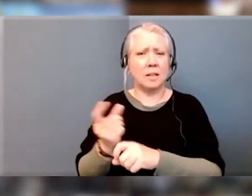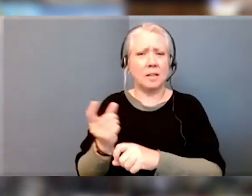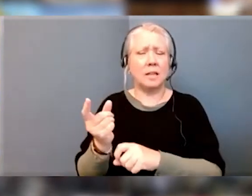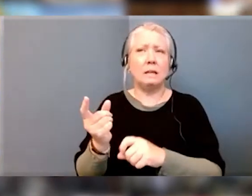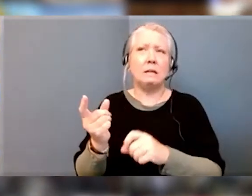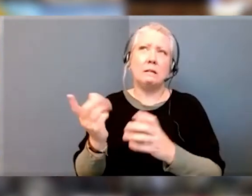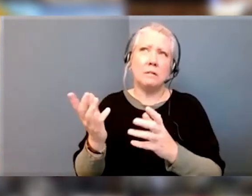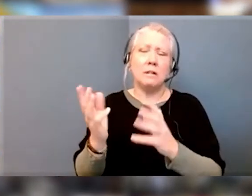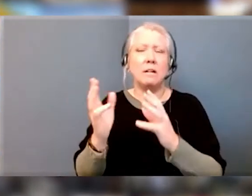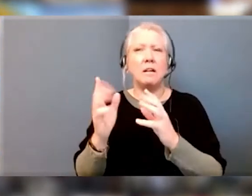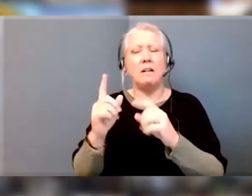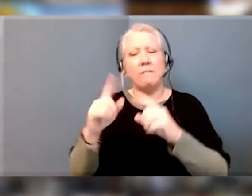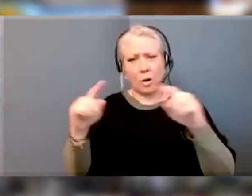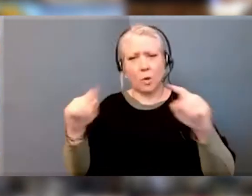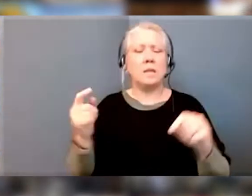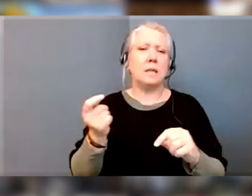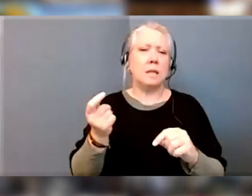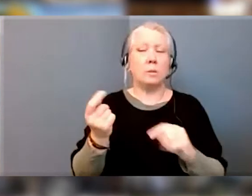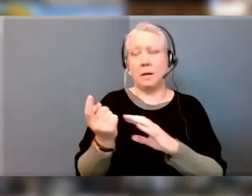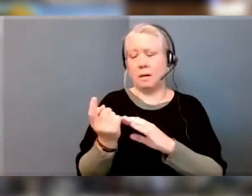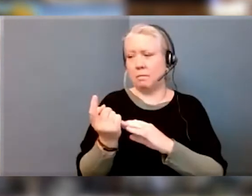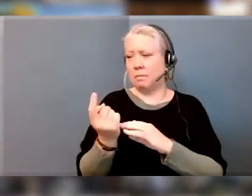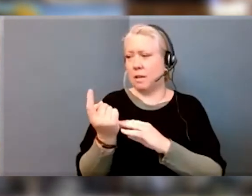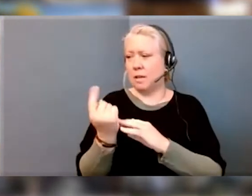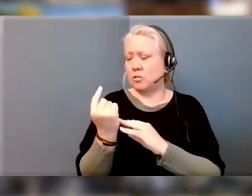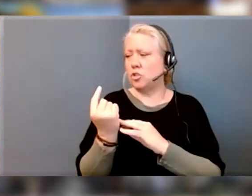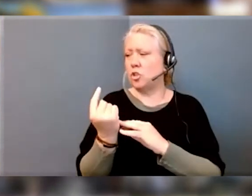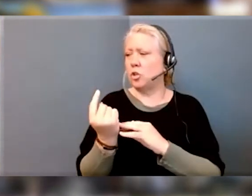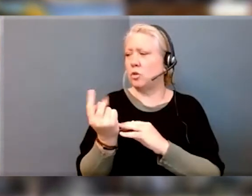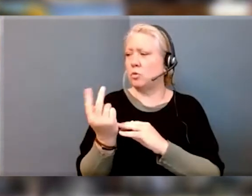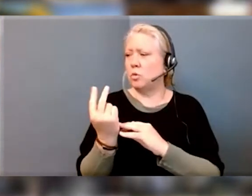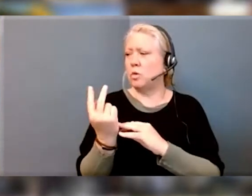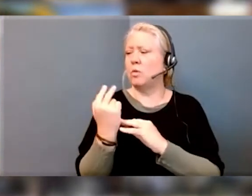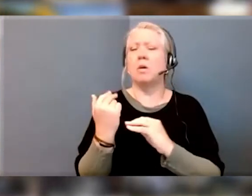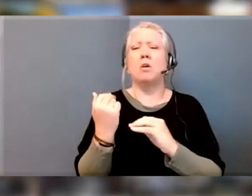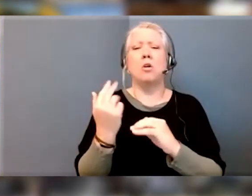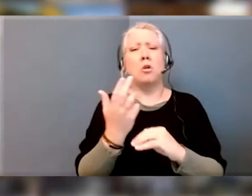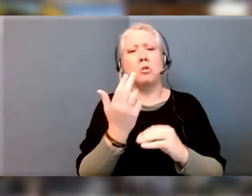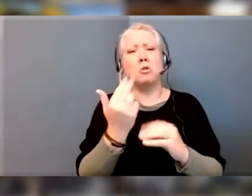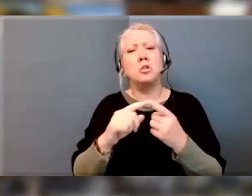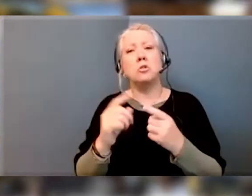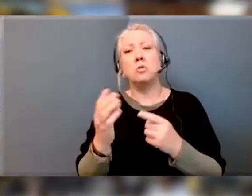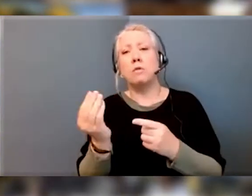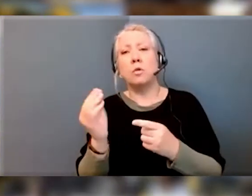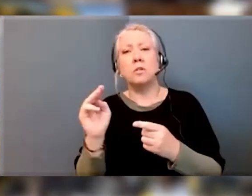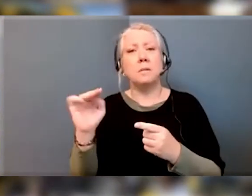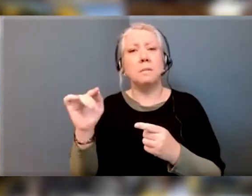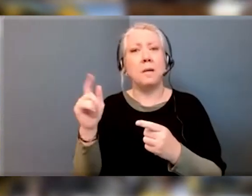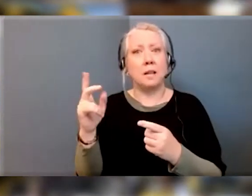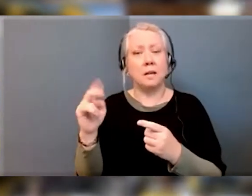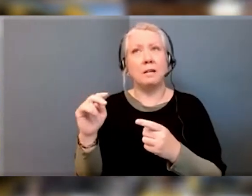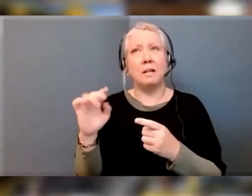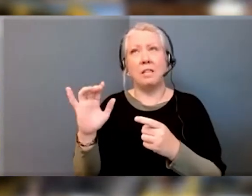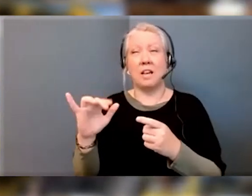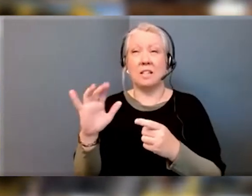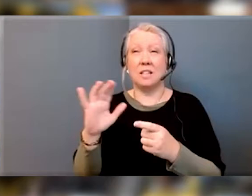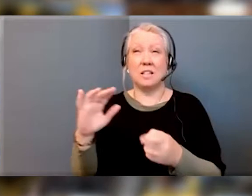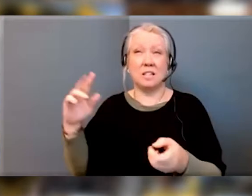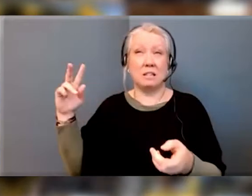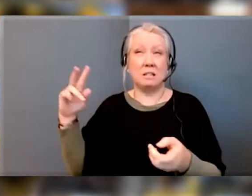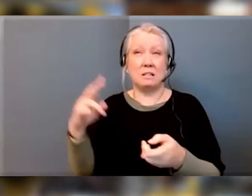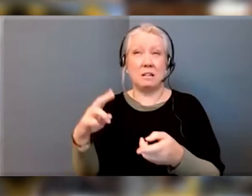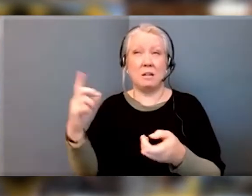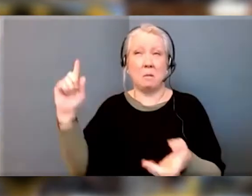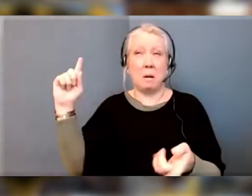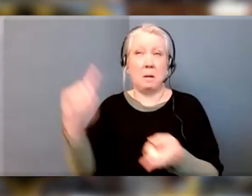The last couple of years, it's been around 13 to 14 million. That's probably half of what it was, I believe,